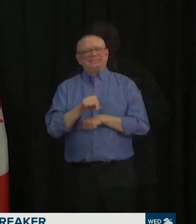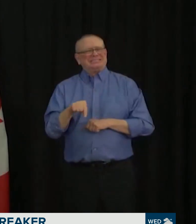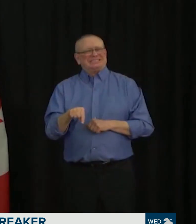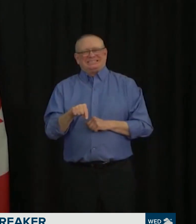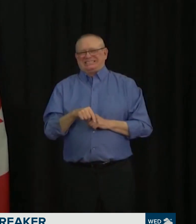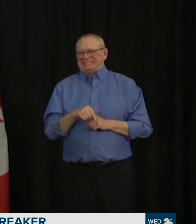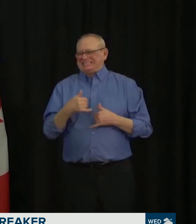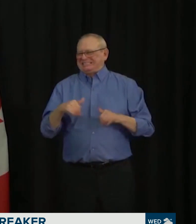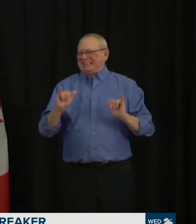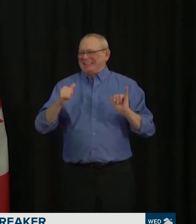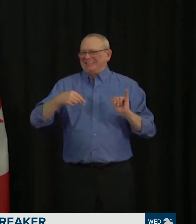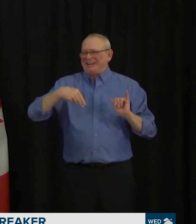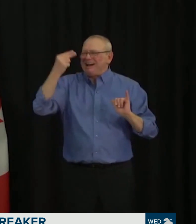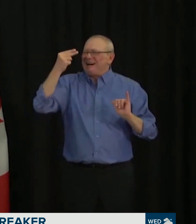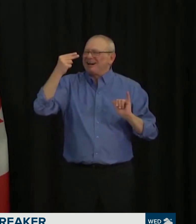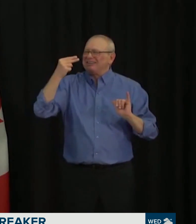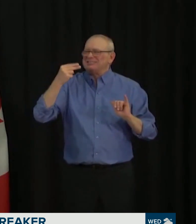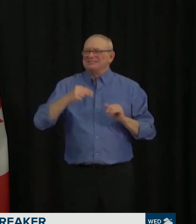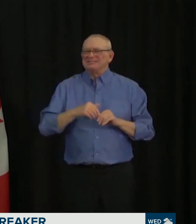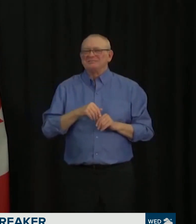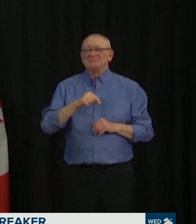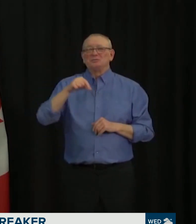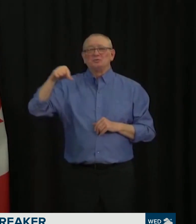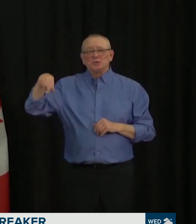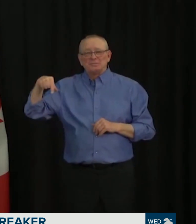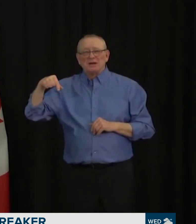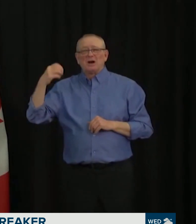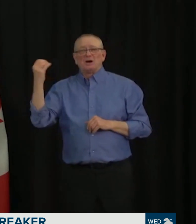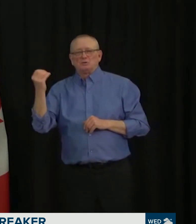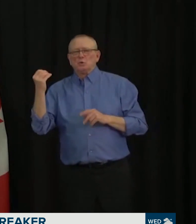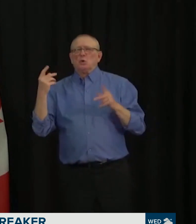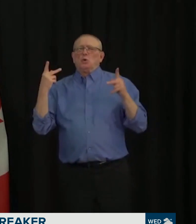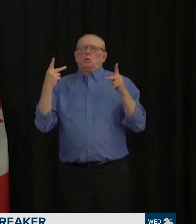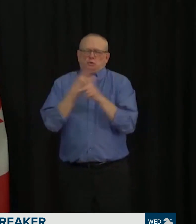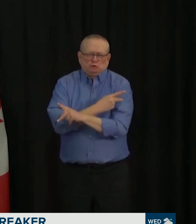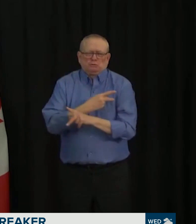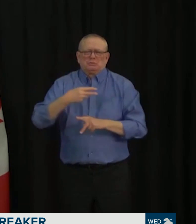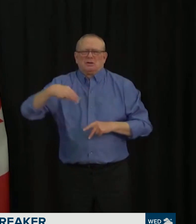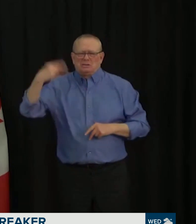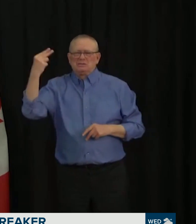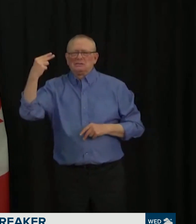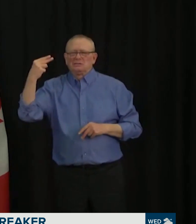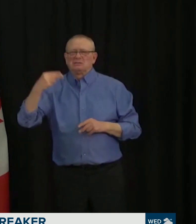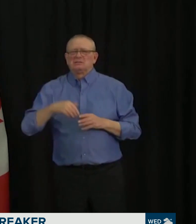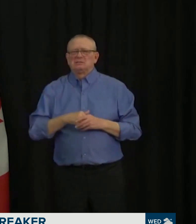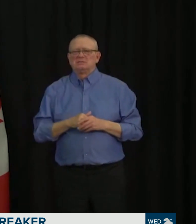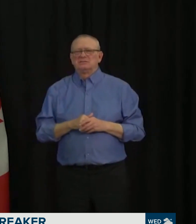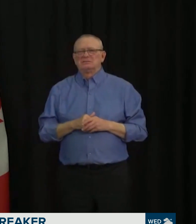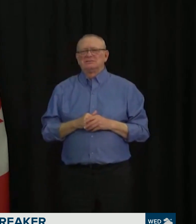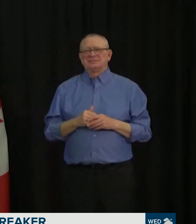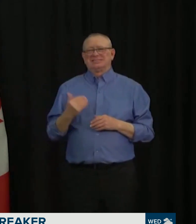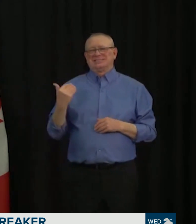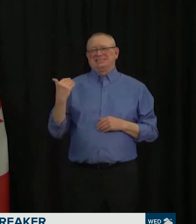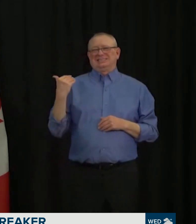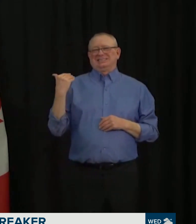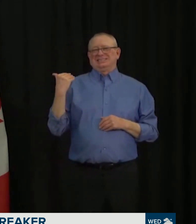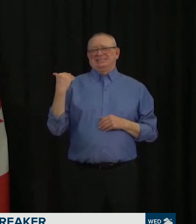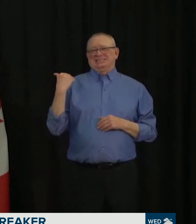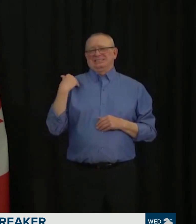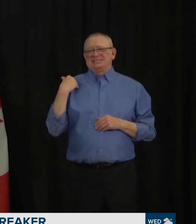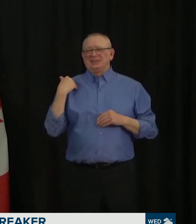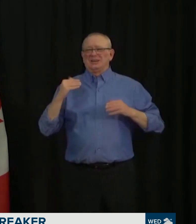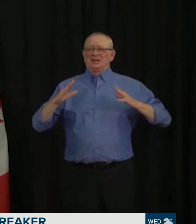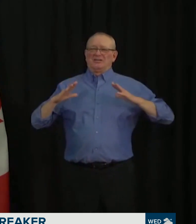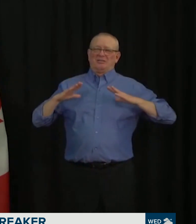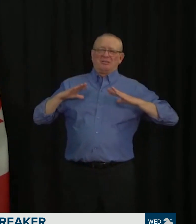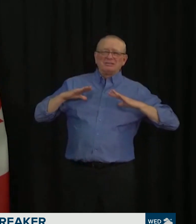A similar decision a year ago when the premier kept some restrictions but said no to a lockdown following rising cases during the holiday season. And given the